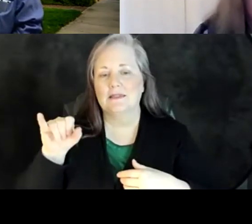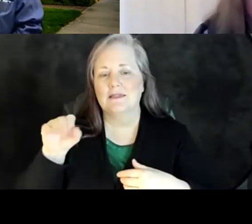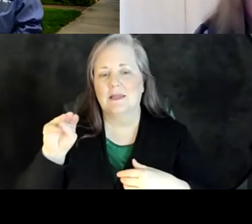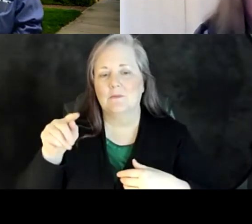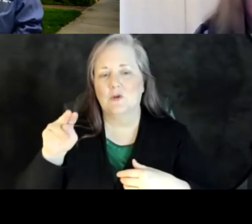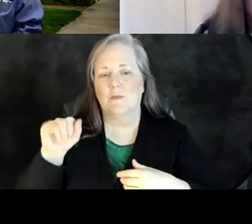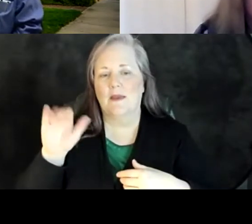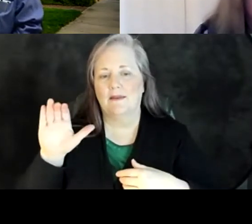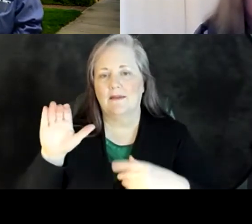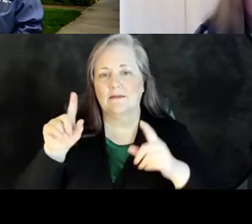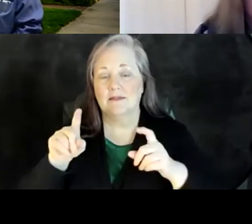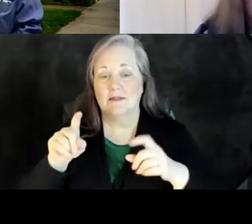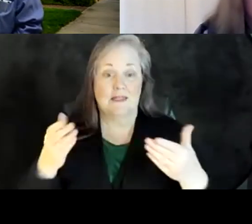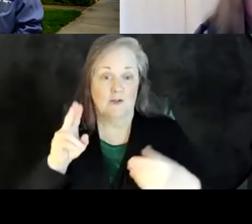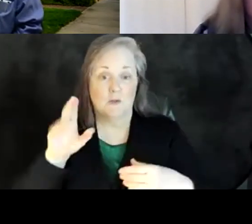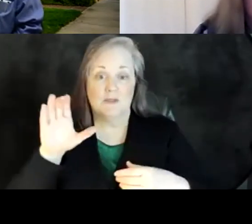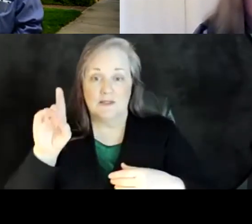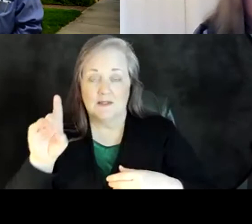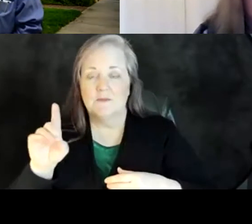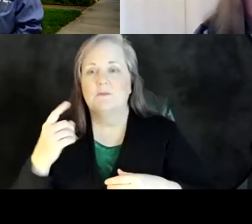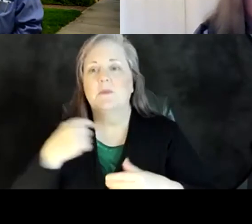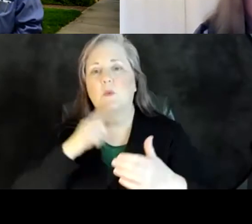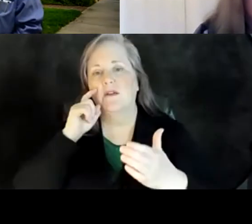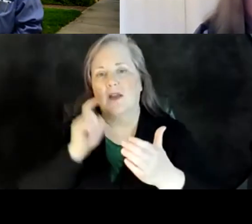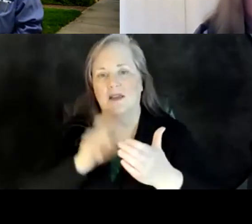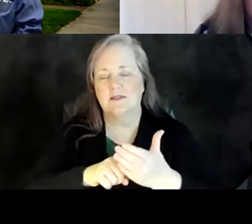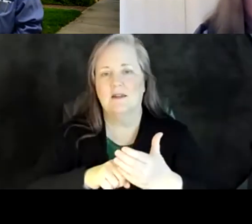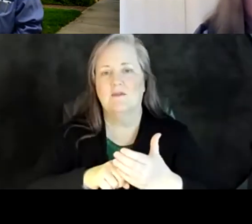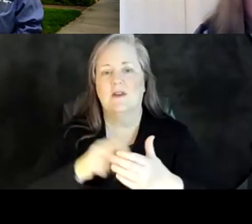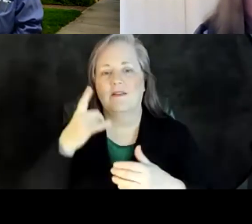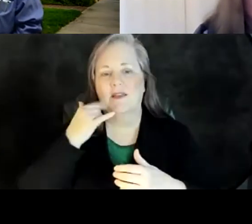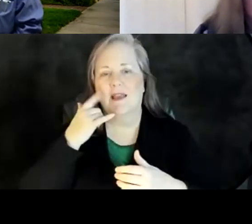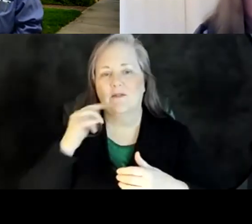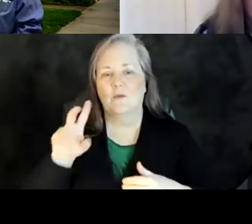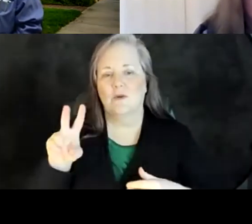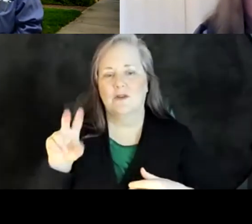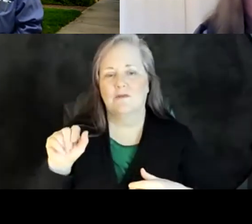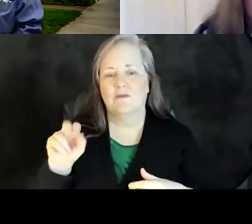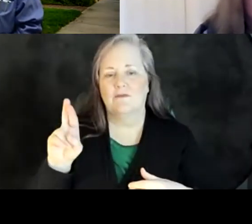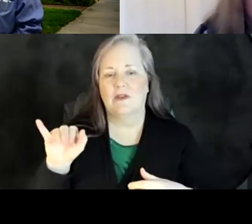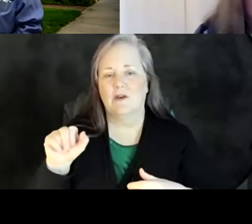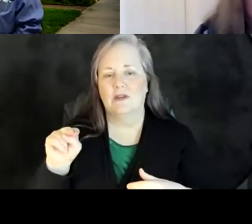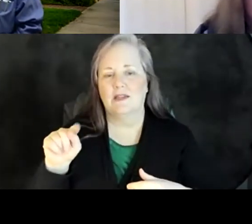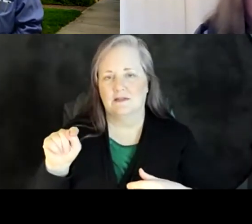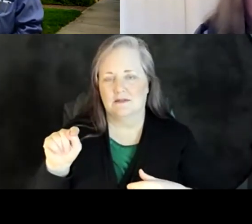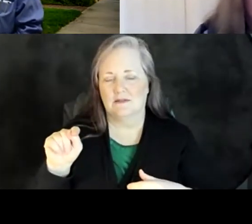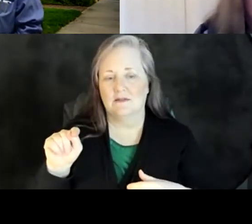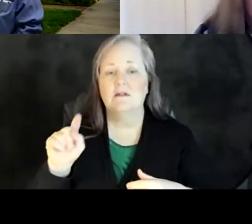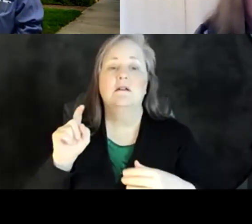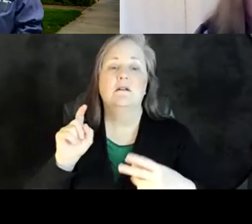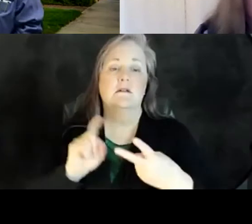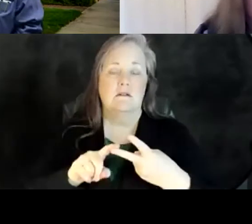UCD, we've identified the so-called California variant. We've